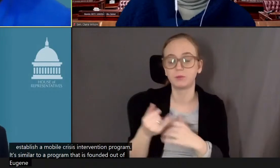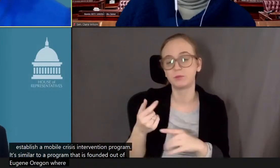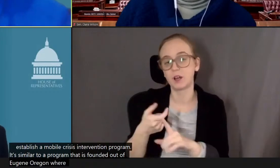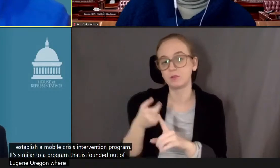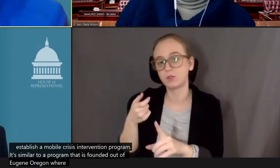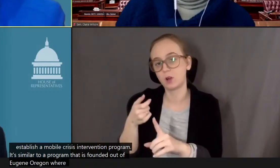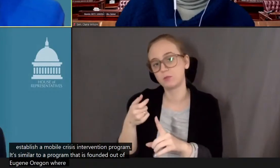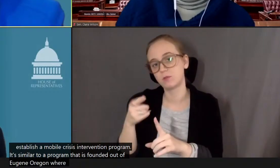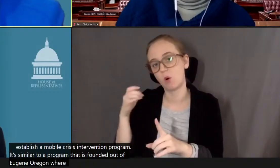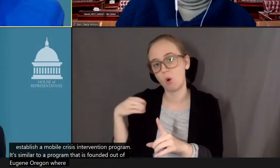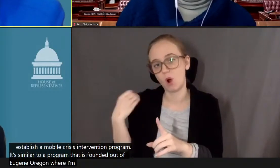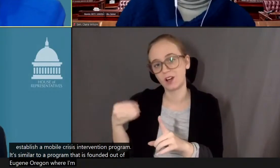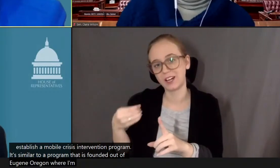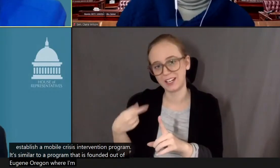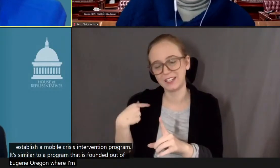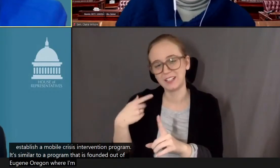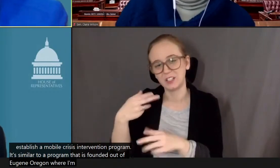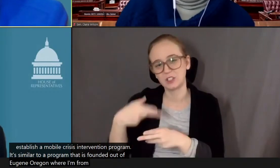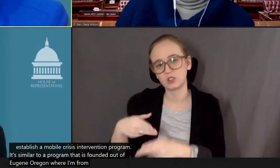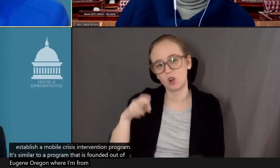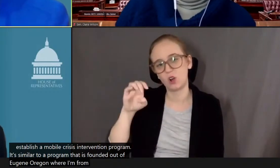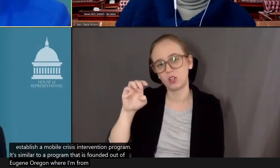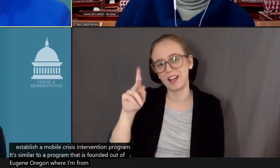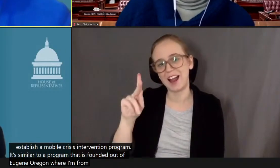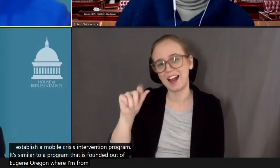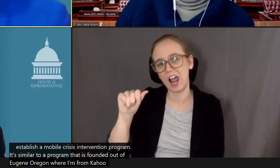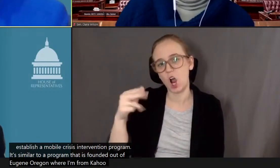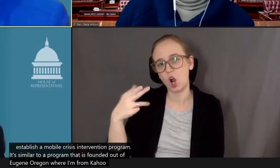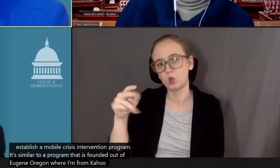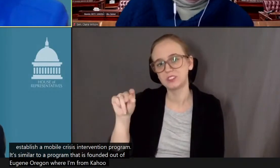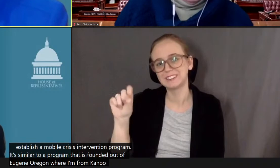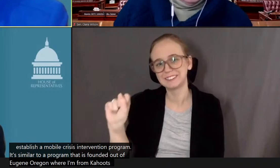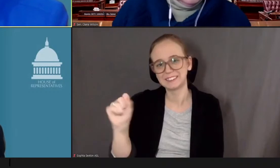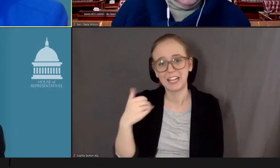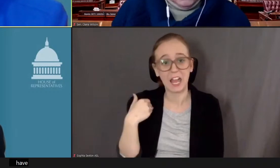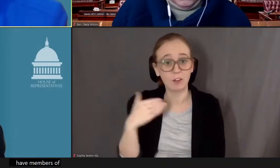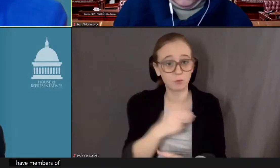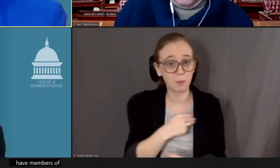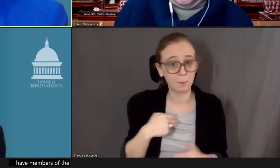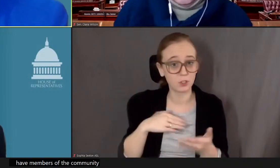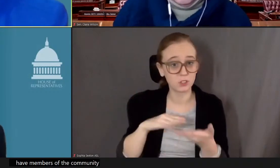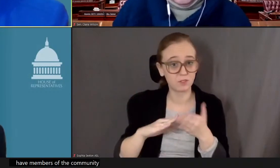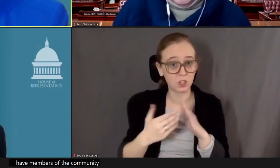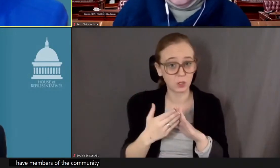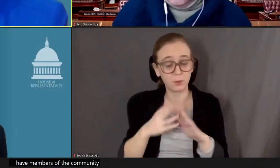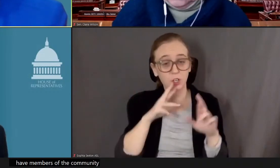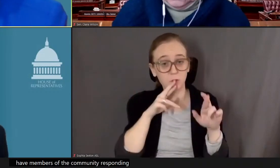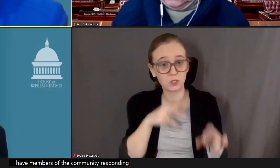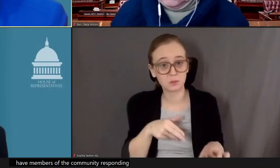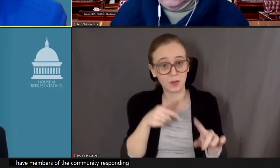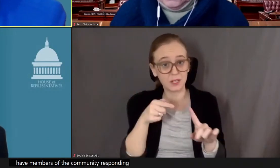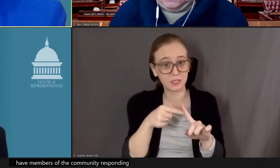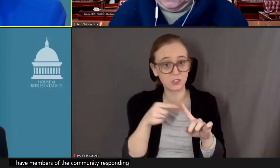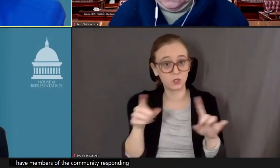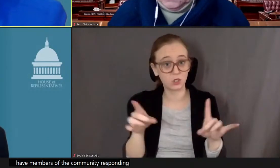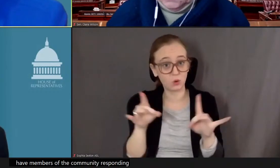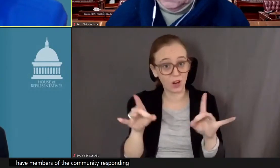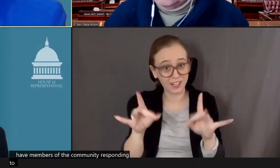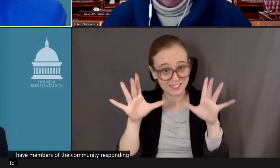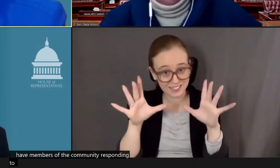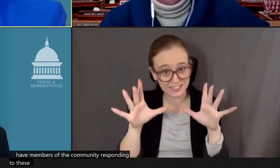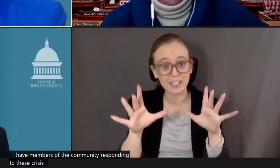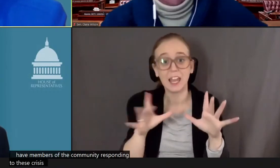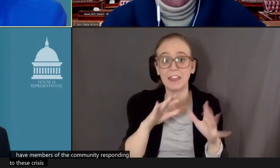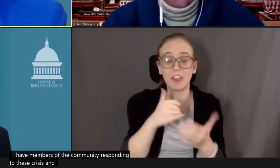have civil, members of the community who are responding to these crises and getting a person into